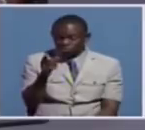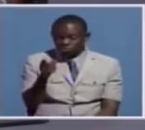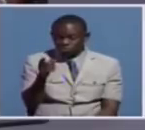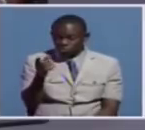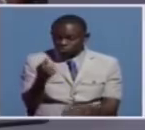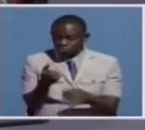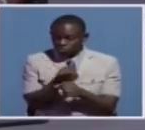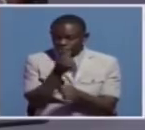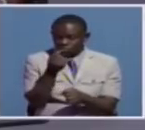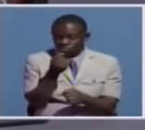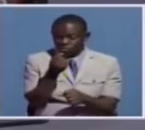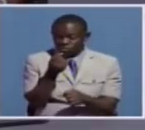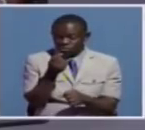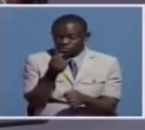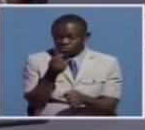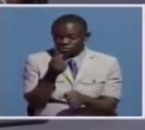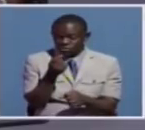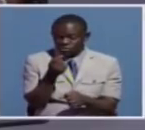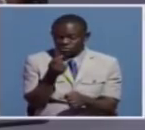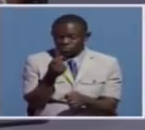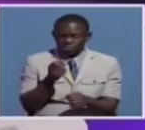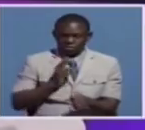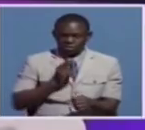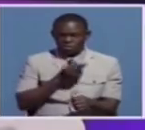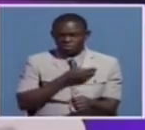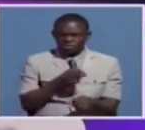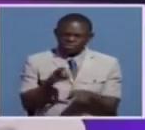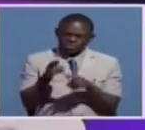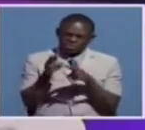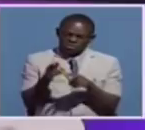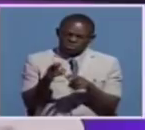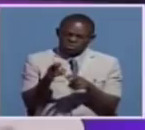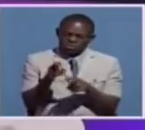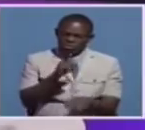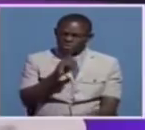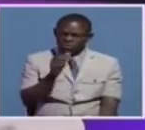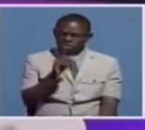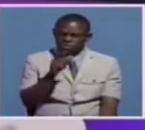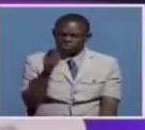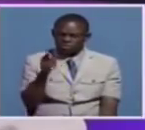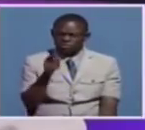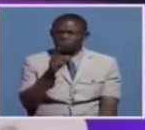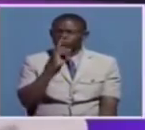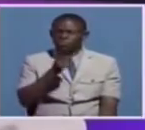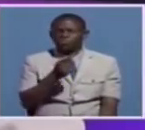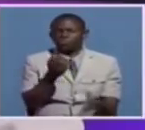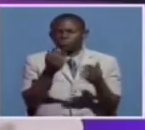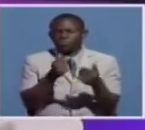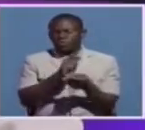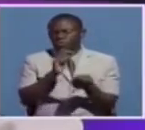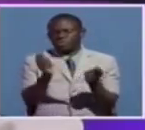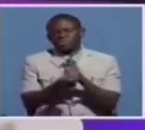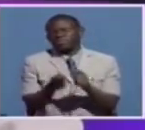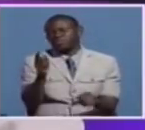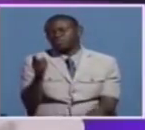from middle class, that they wanted change. In